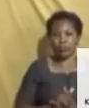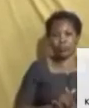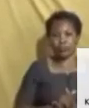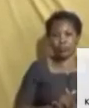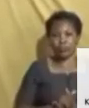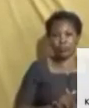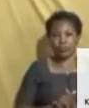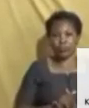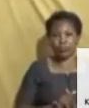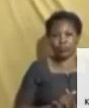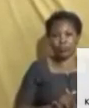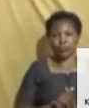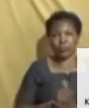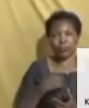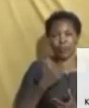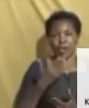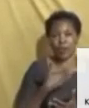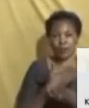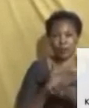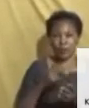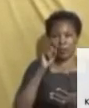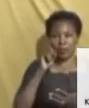There is something that I must speak about.